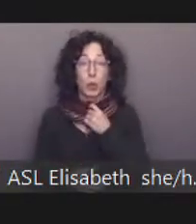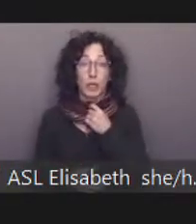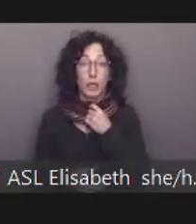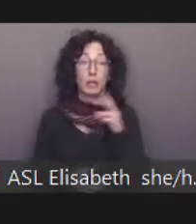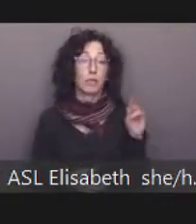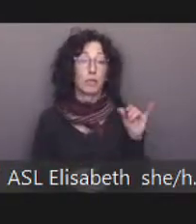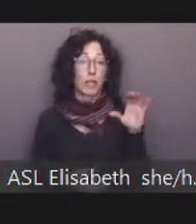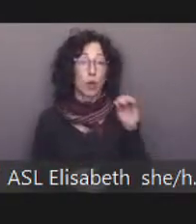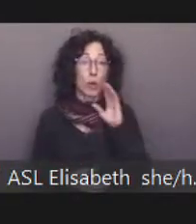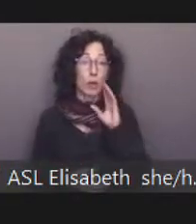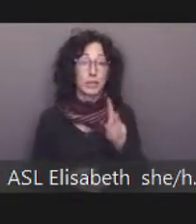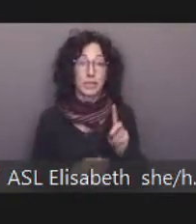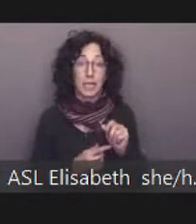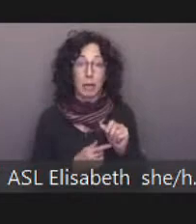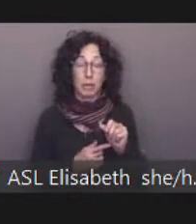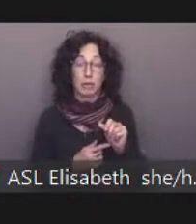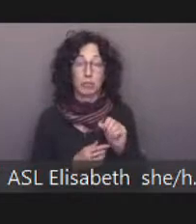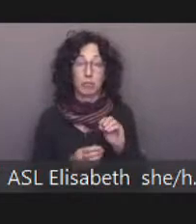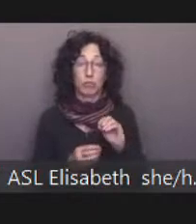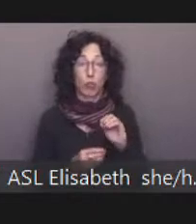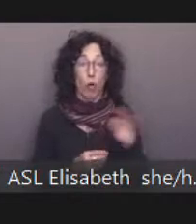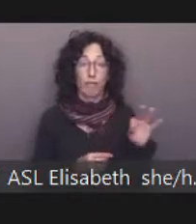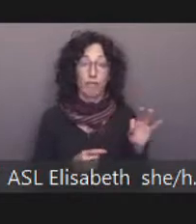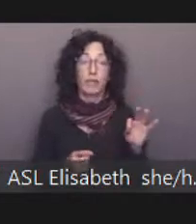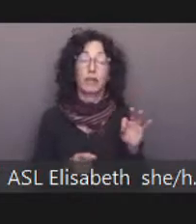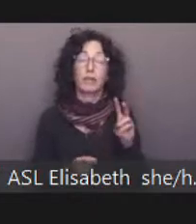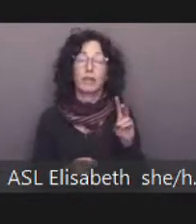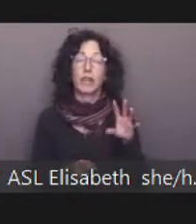disabled. Video will be on for speakers only.